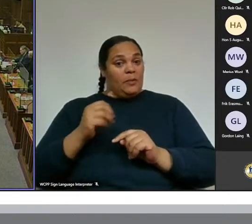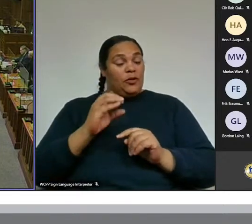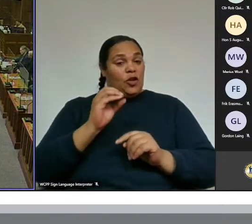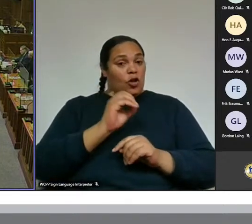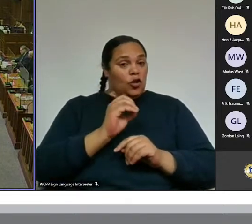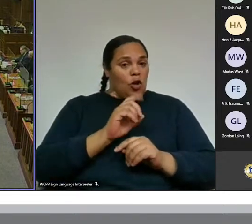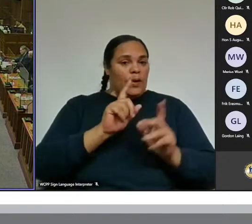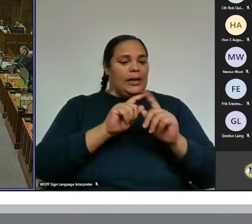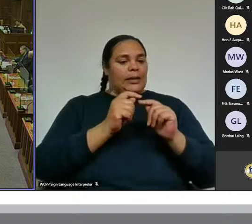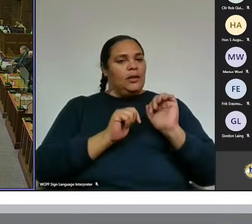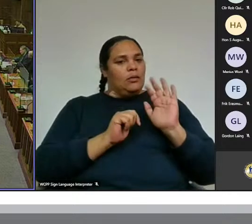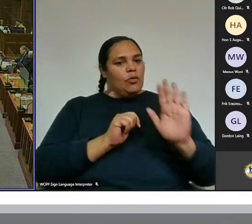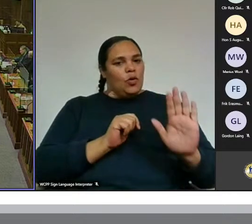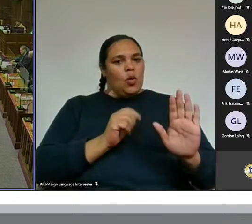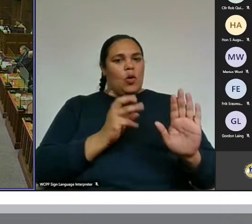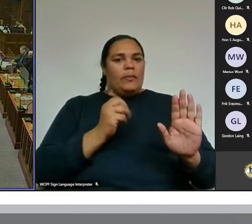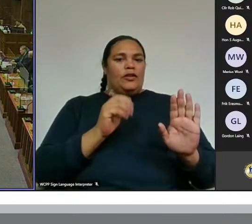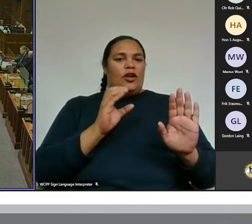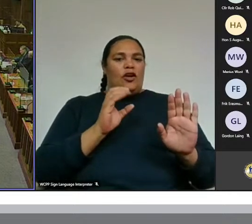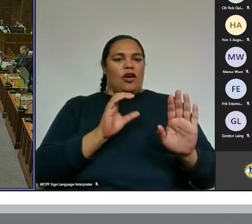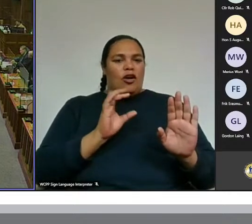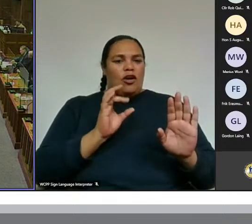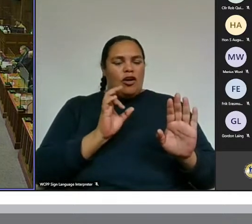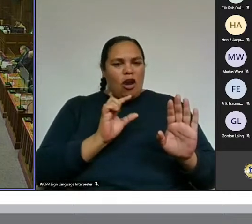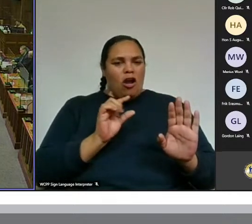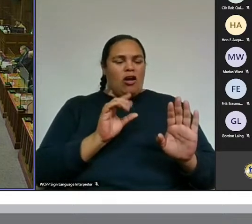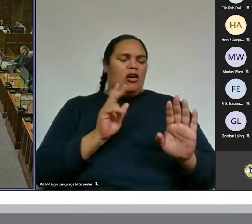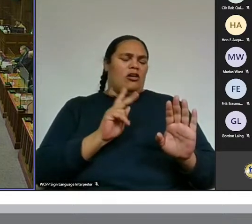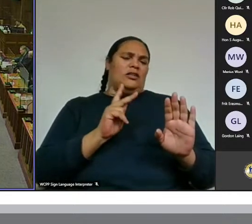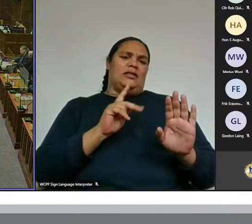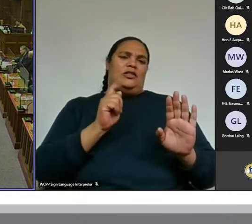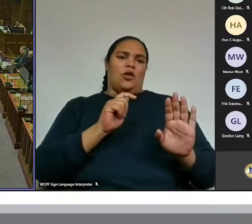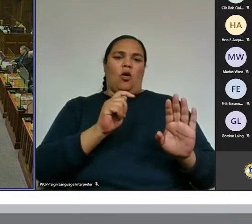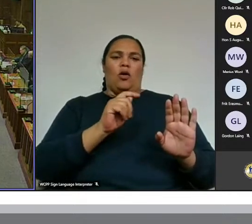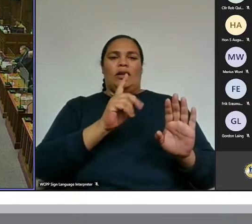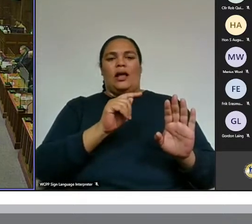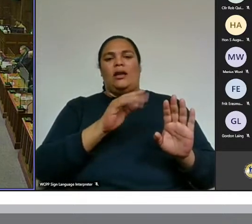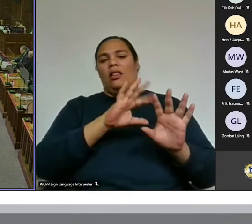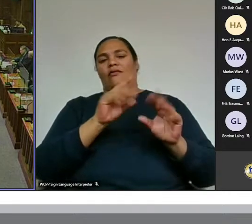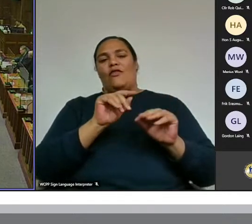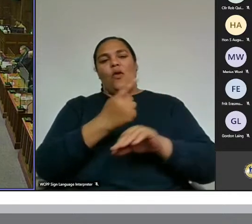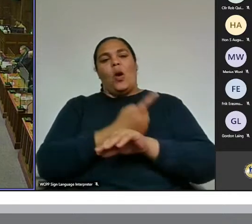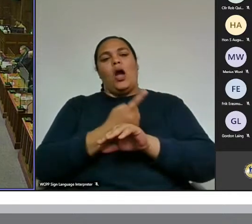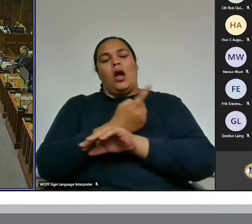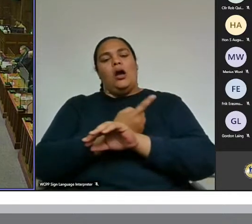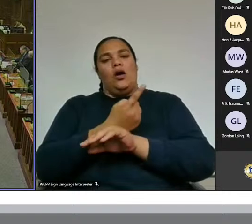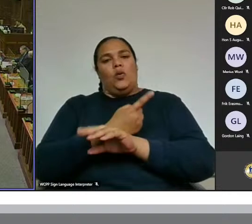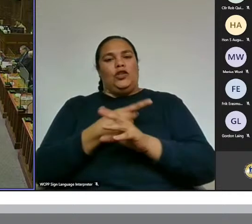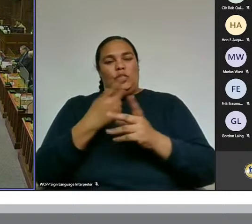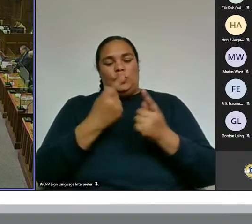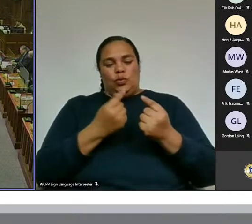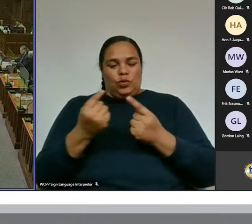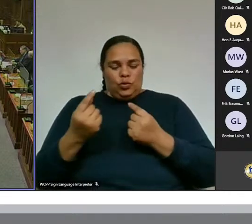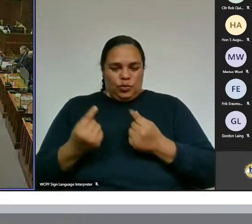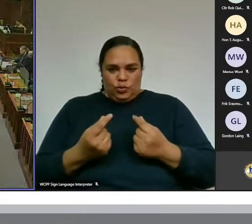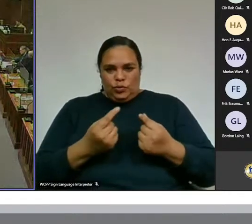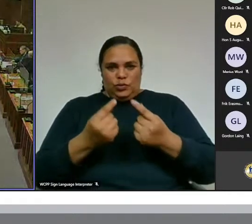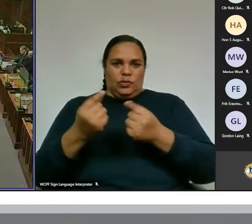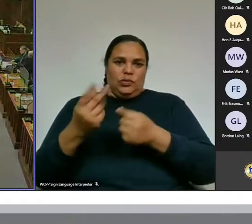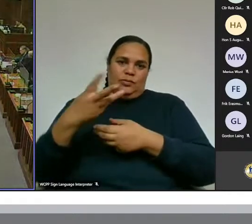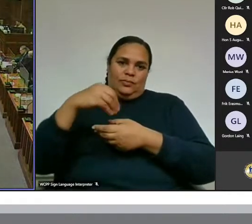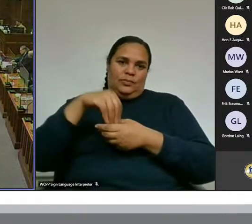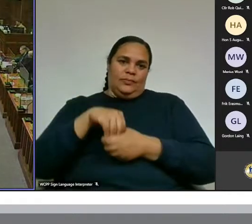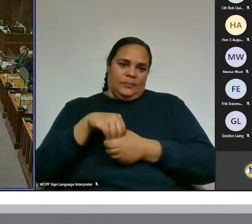and your team, Mr. Carstens, Mr. Fanner, Ms. Tor, for the many hours that you've put into